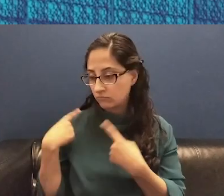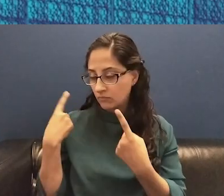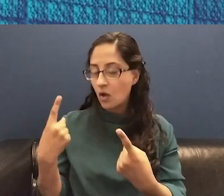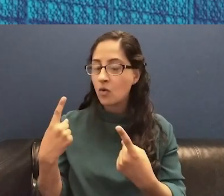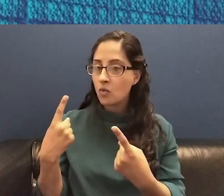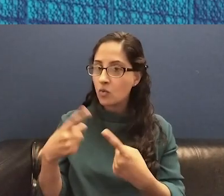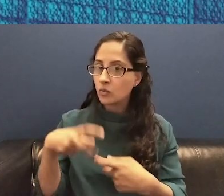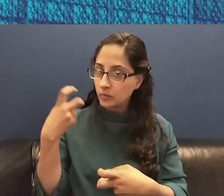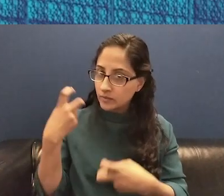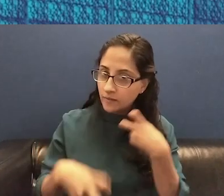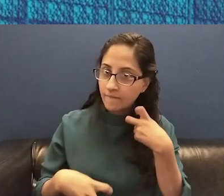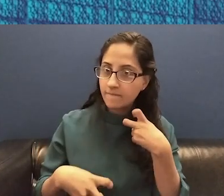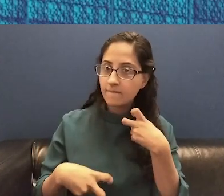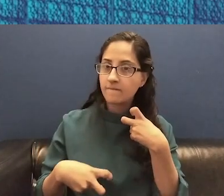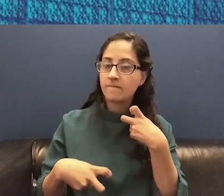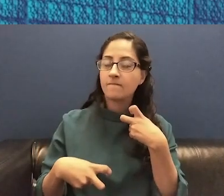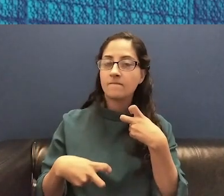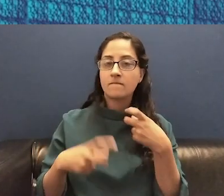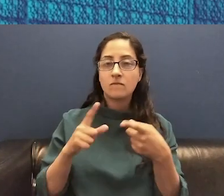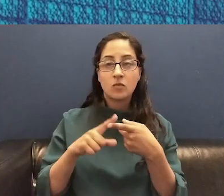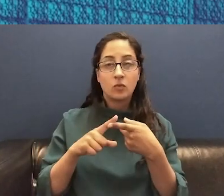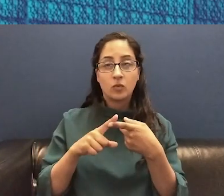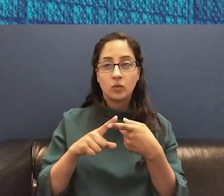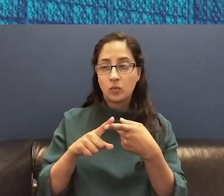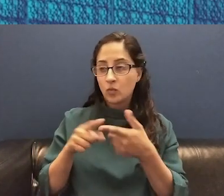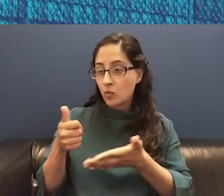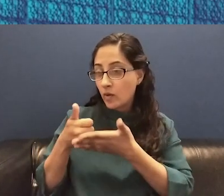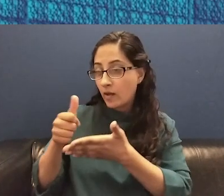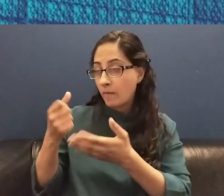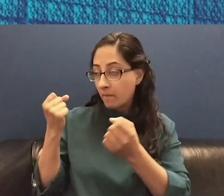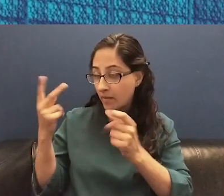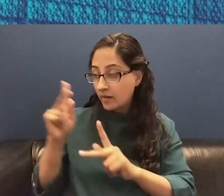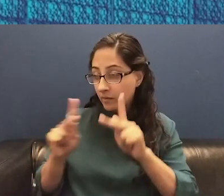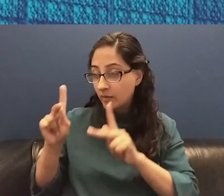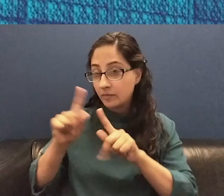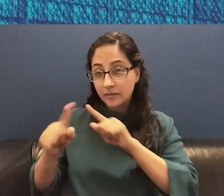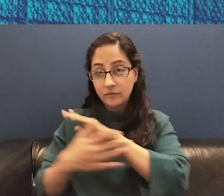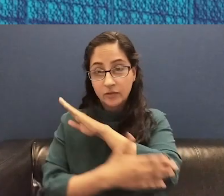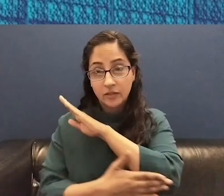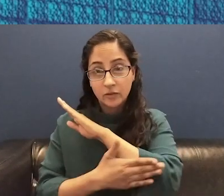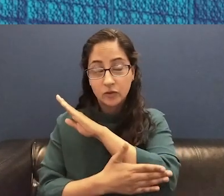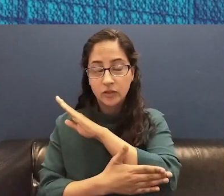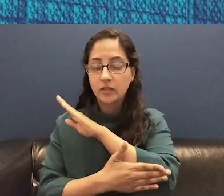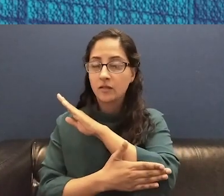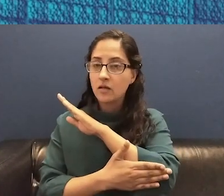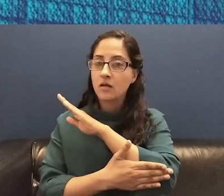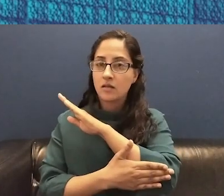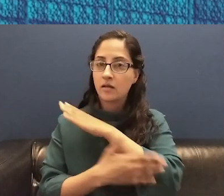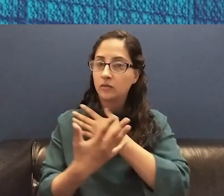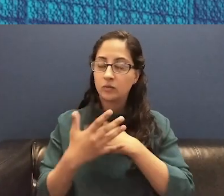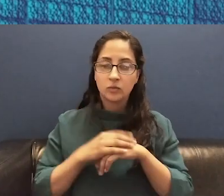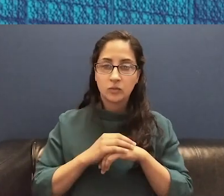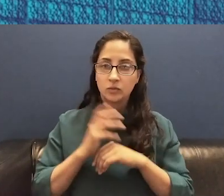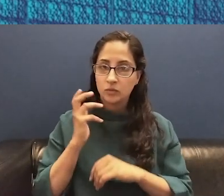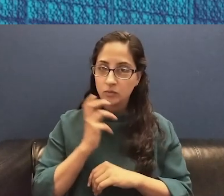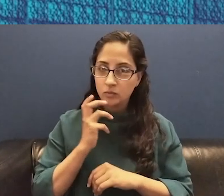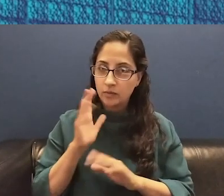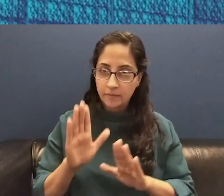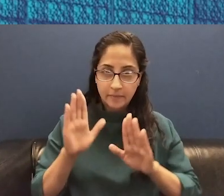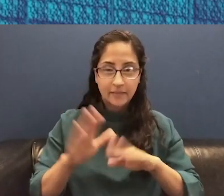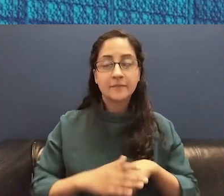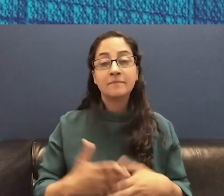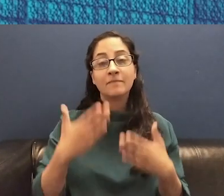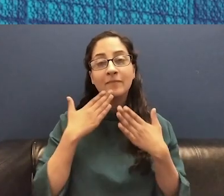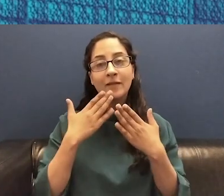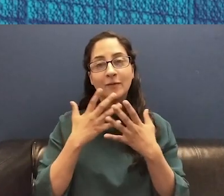both for all the work that you do and the challenges that you face in helping so many people around the world. It is truly